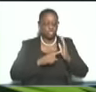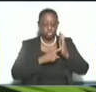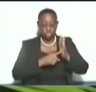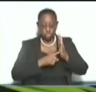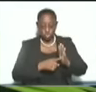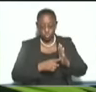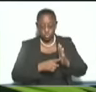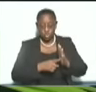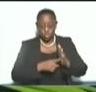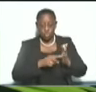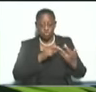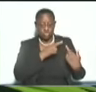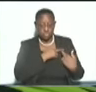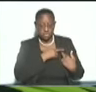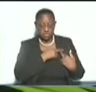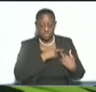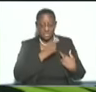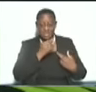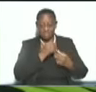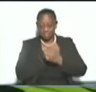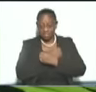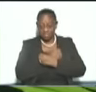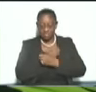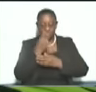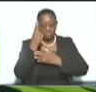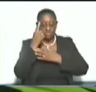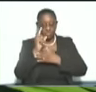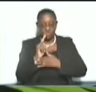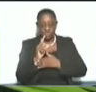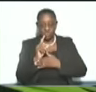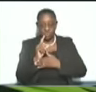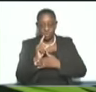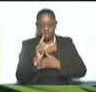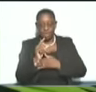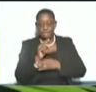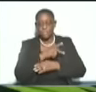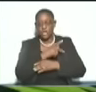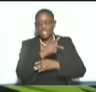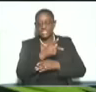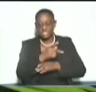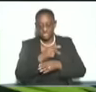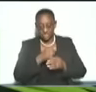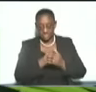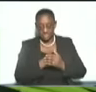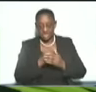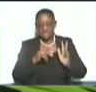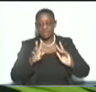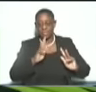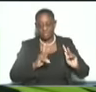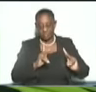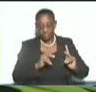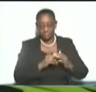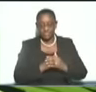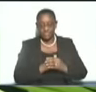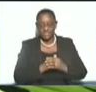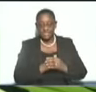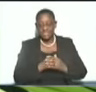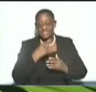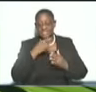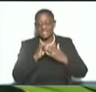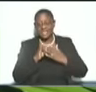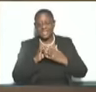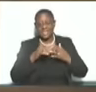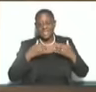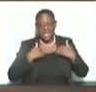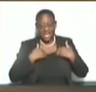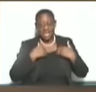and responsibility. For Obi, it wasn't just about politics. It was about heart. The PM